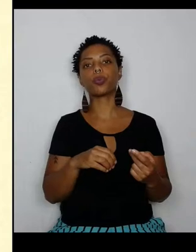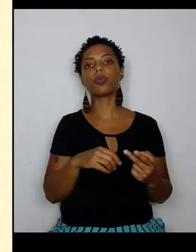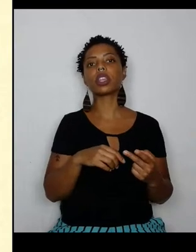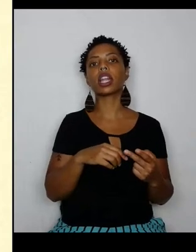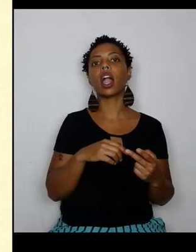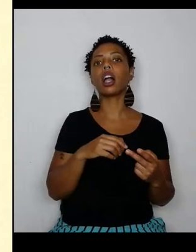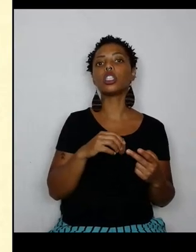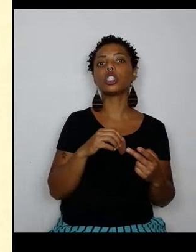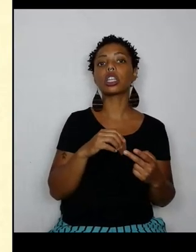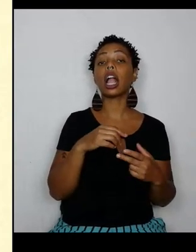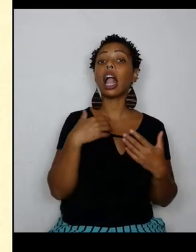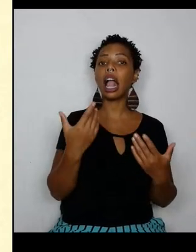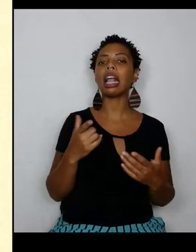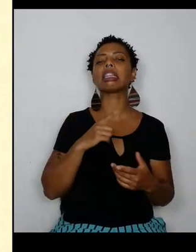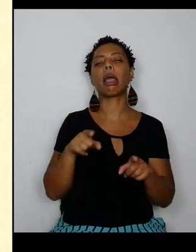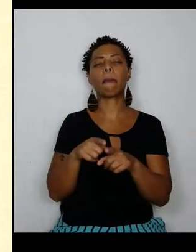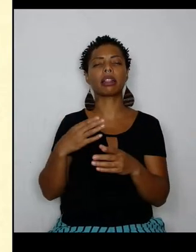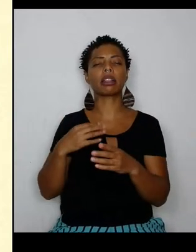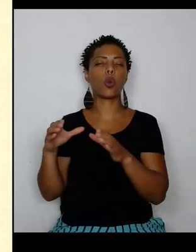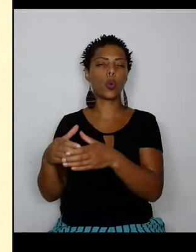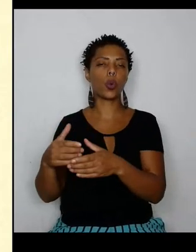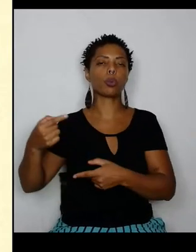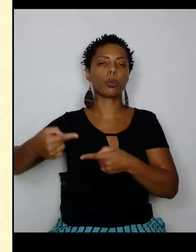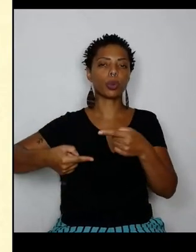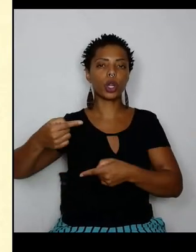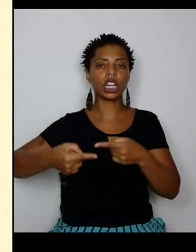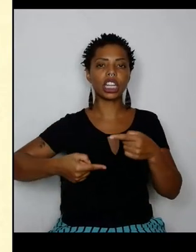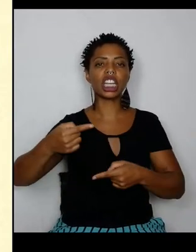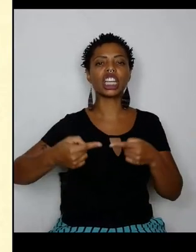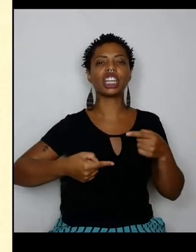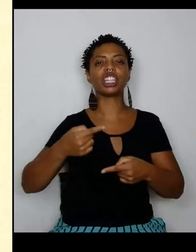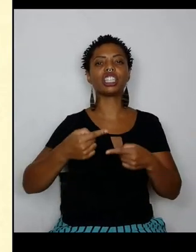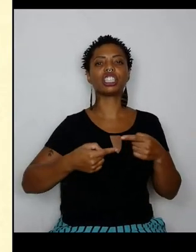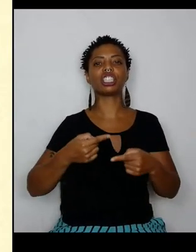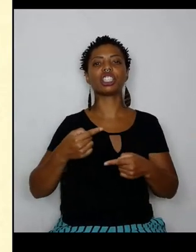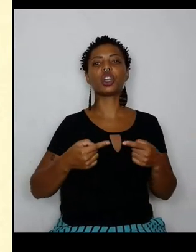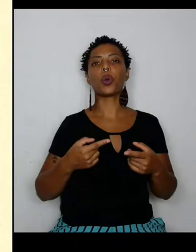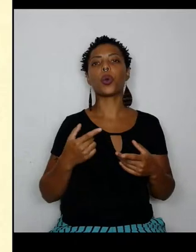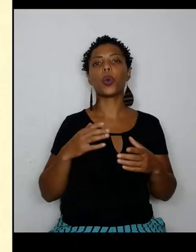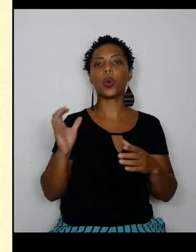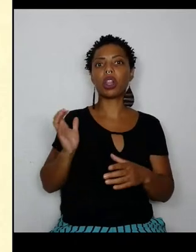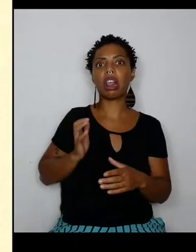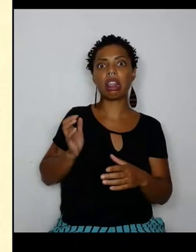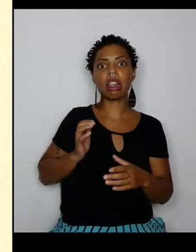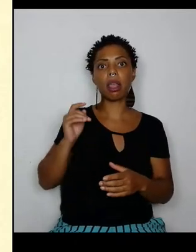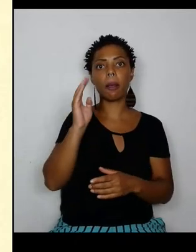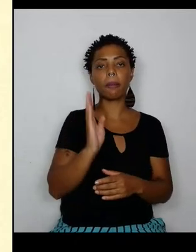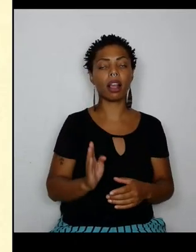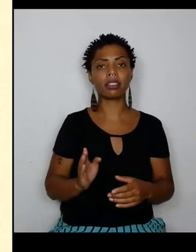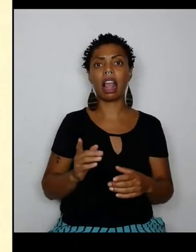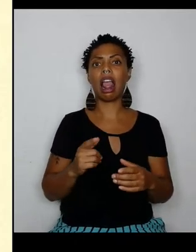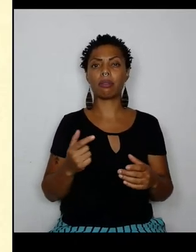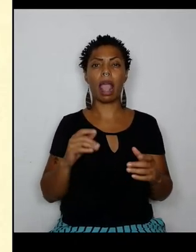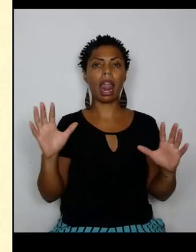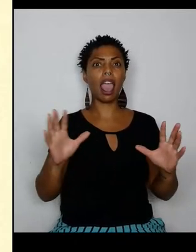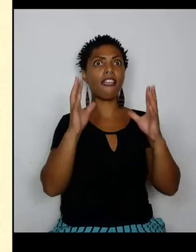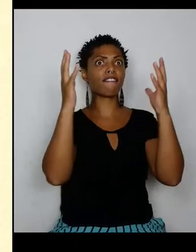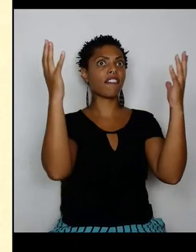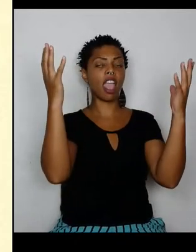work miss mr alvaro sampaio as well as other members of the brazilian